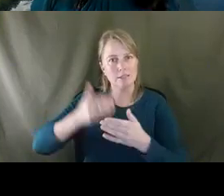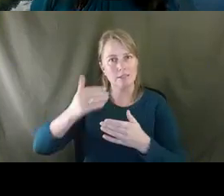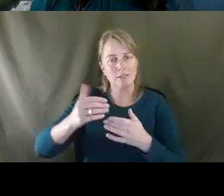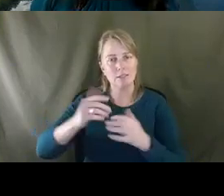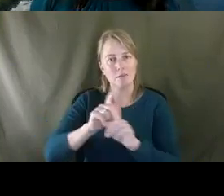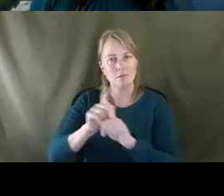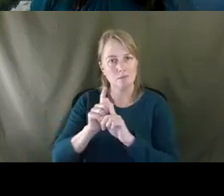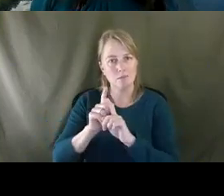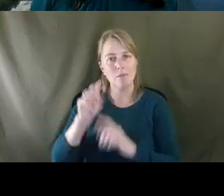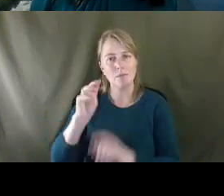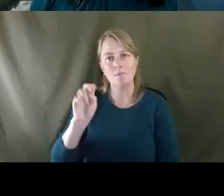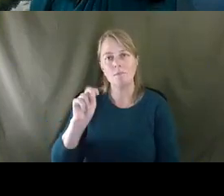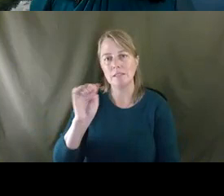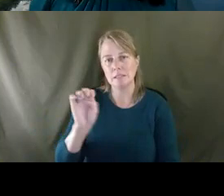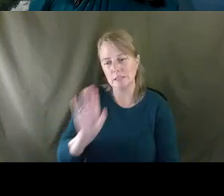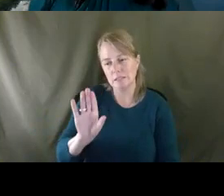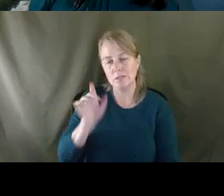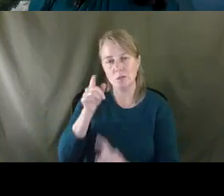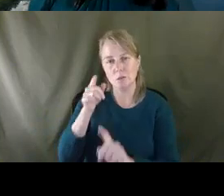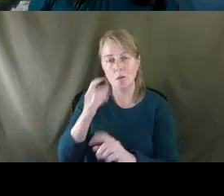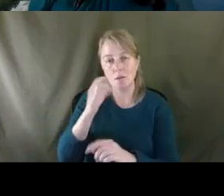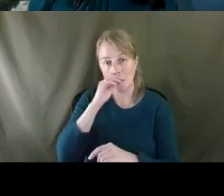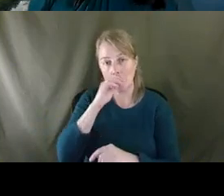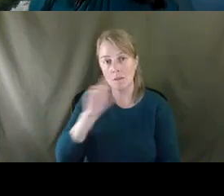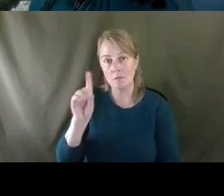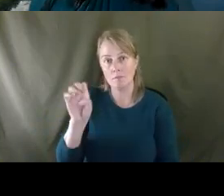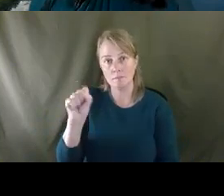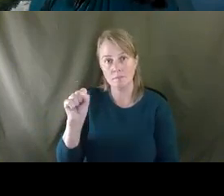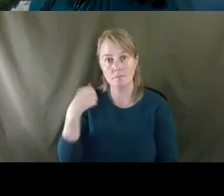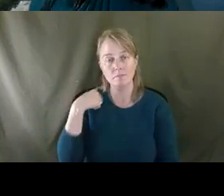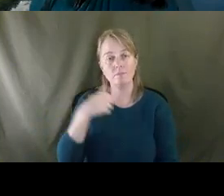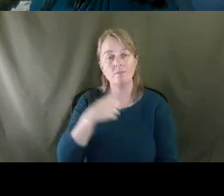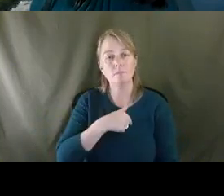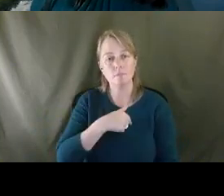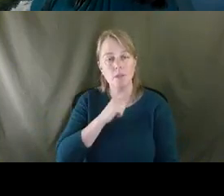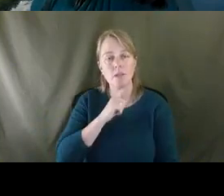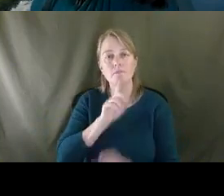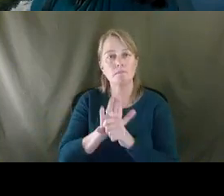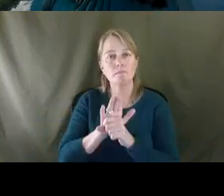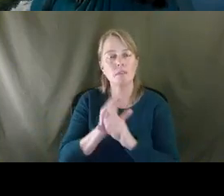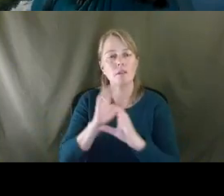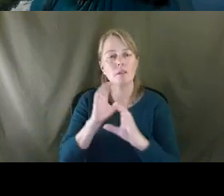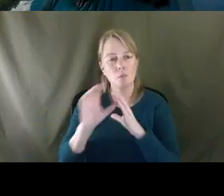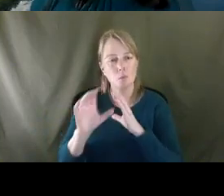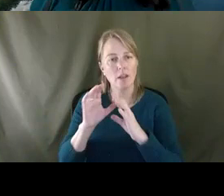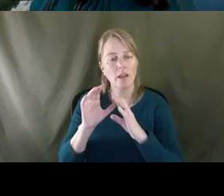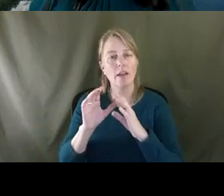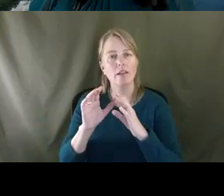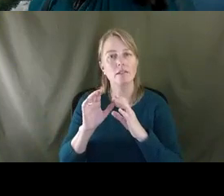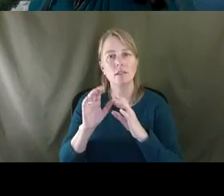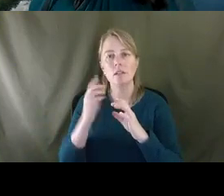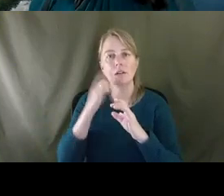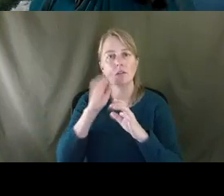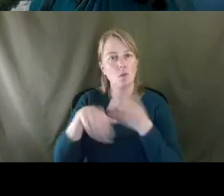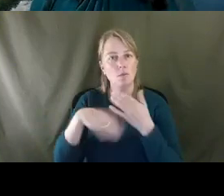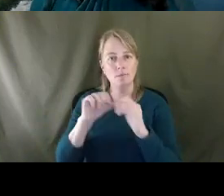mentee's overall goals. At DES, we made a concerted effort to communicate this program throughout the agency.